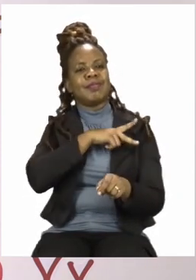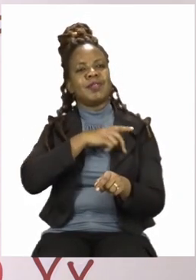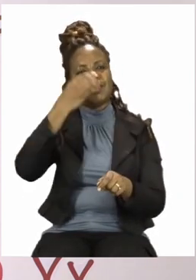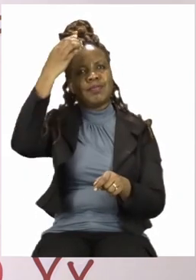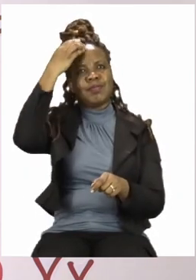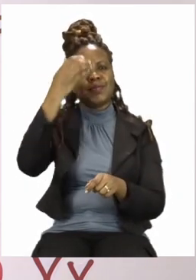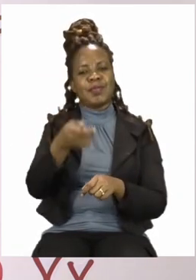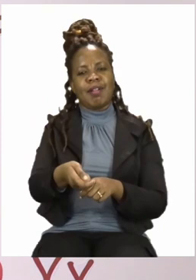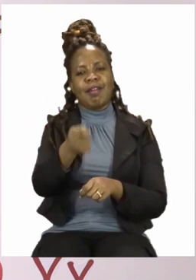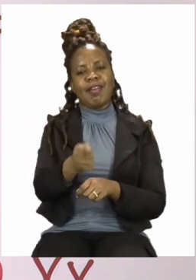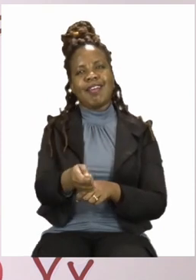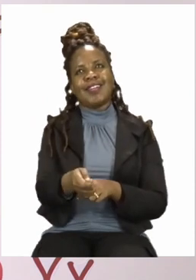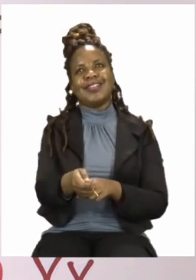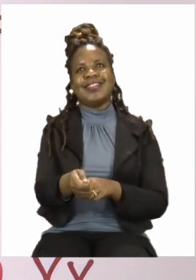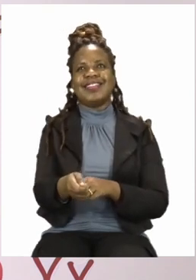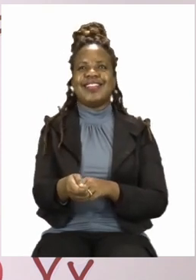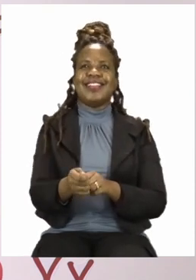flip.